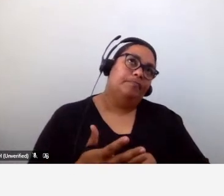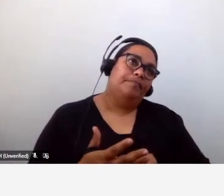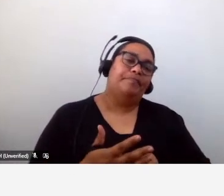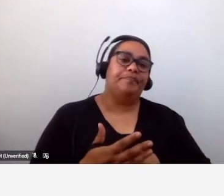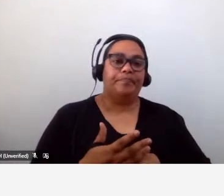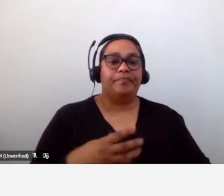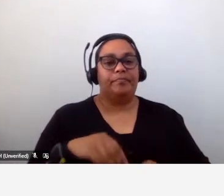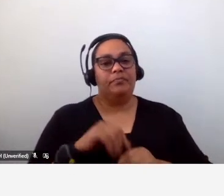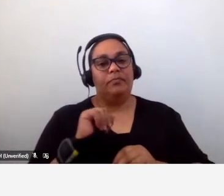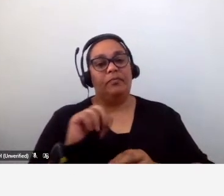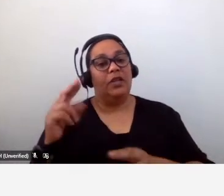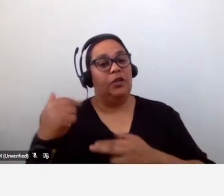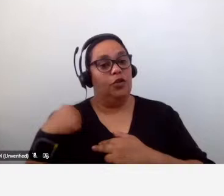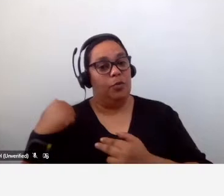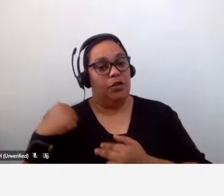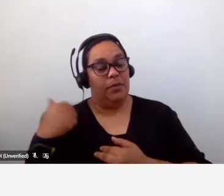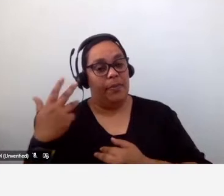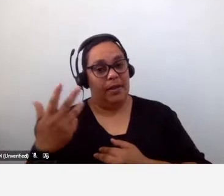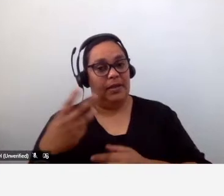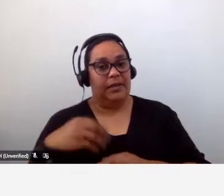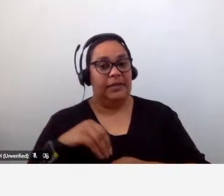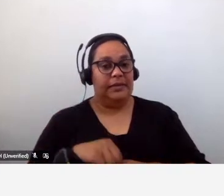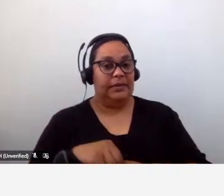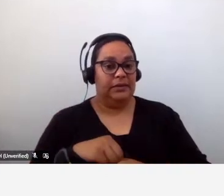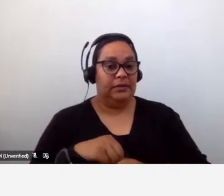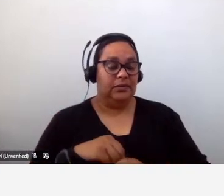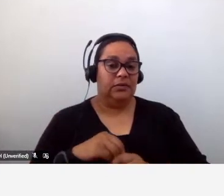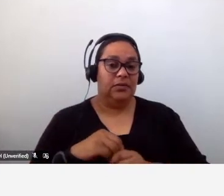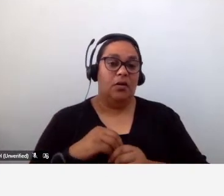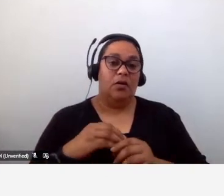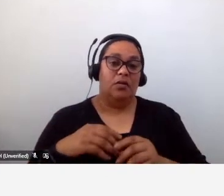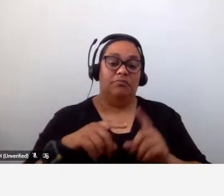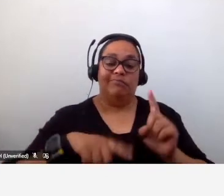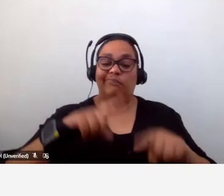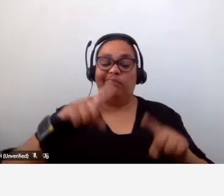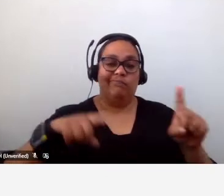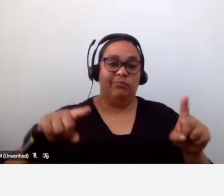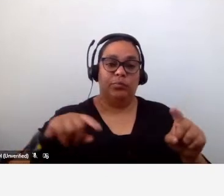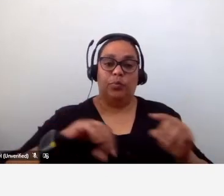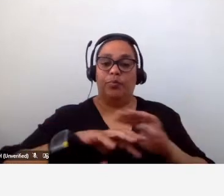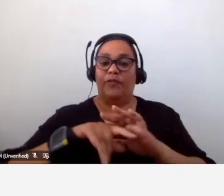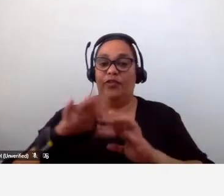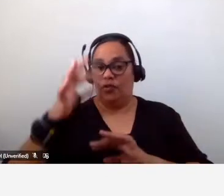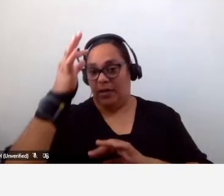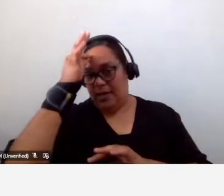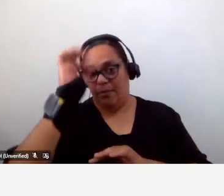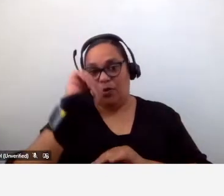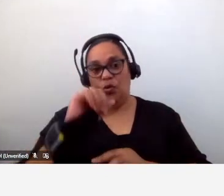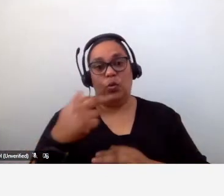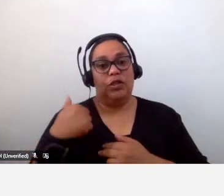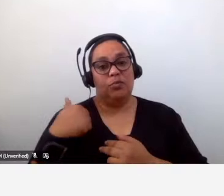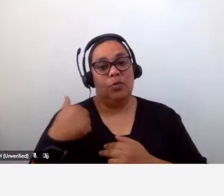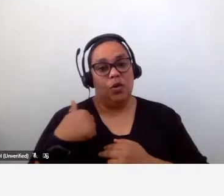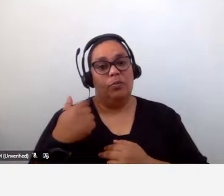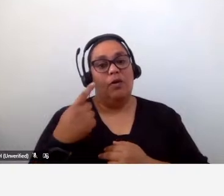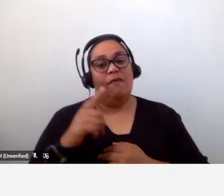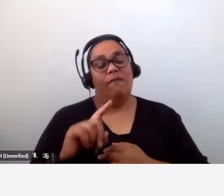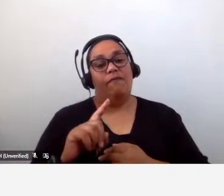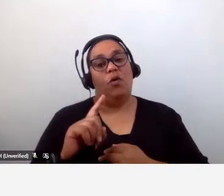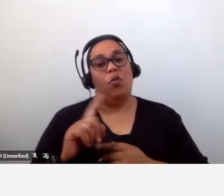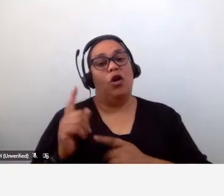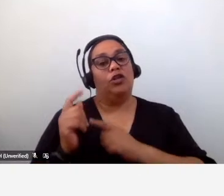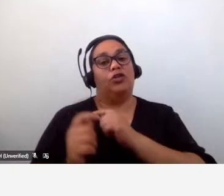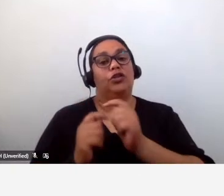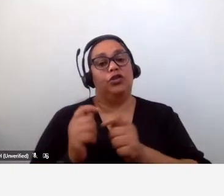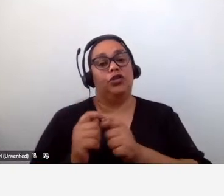In terms of responsibilities, within all the various provincial governments, the responsibility of